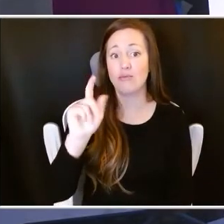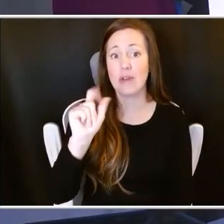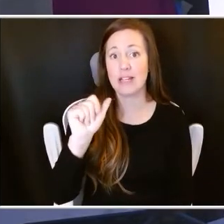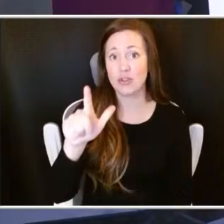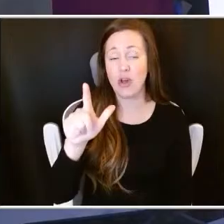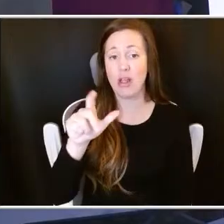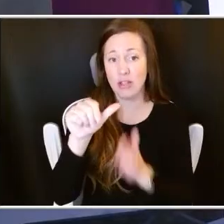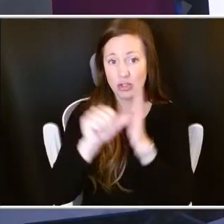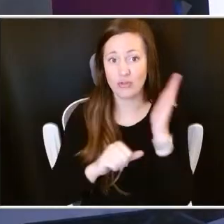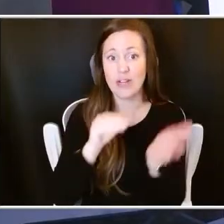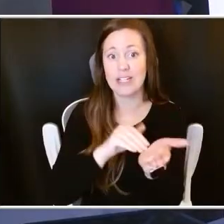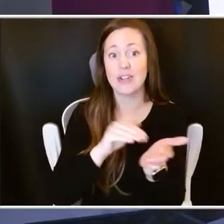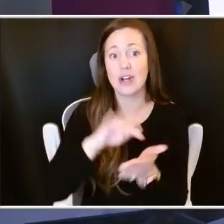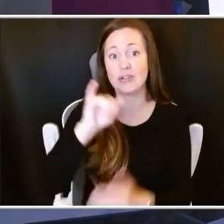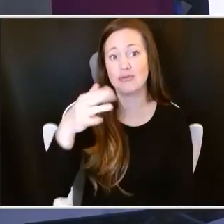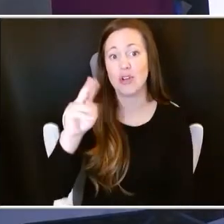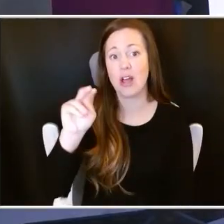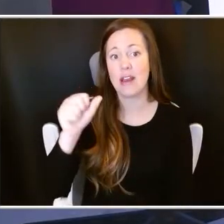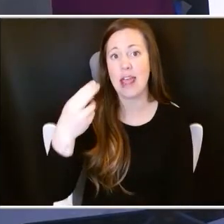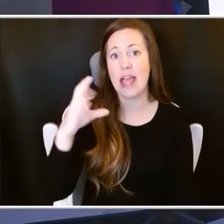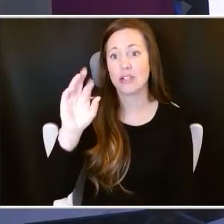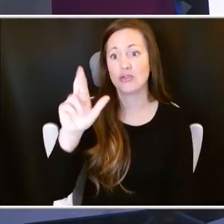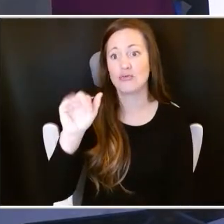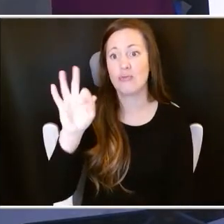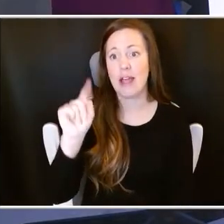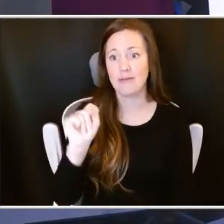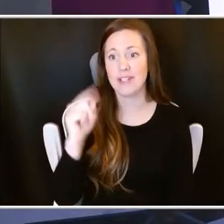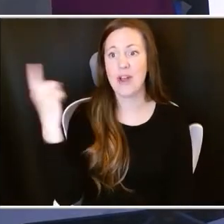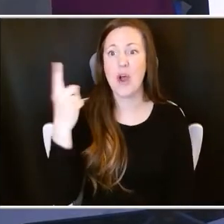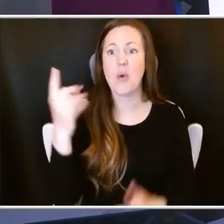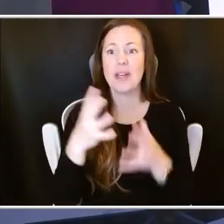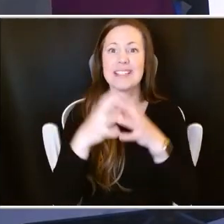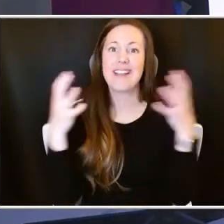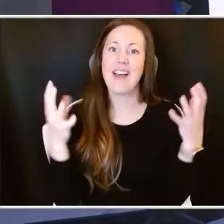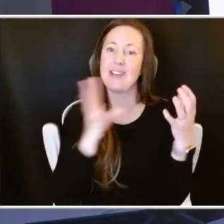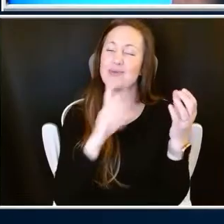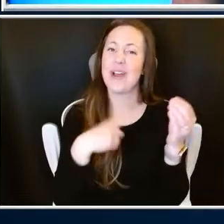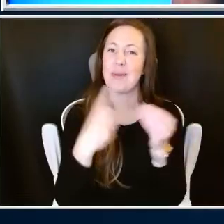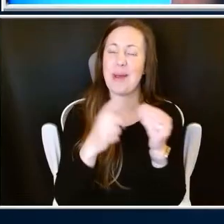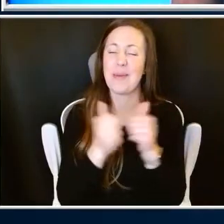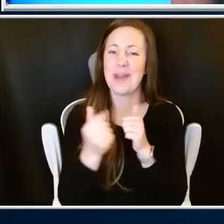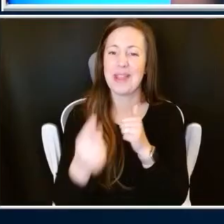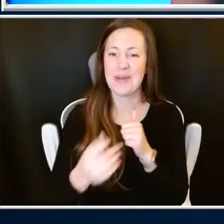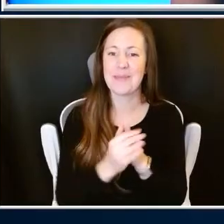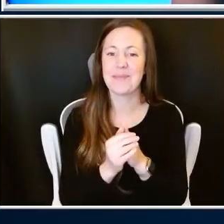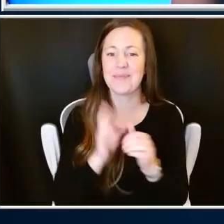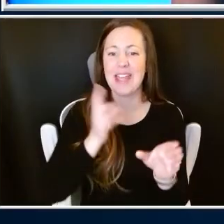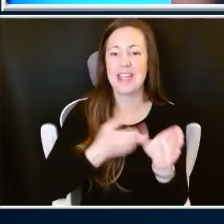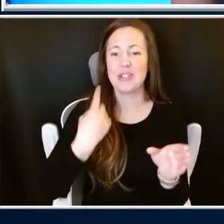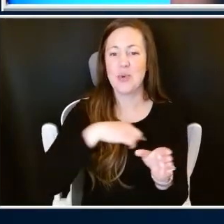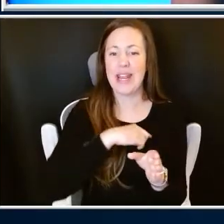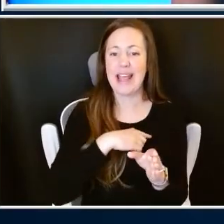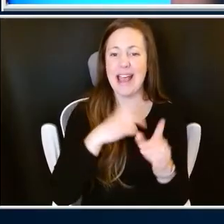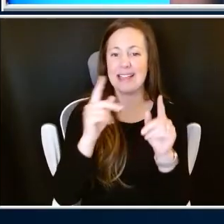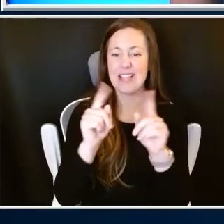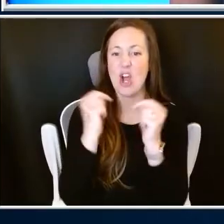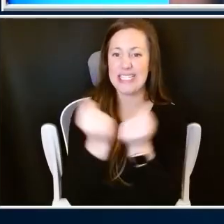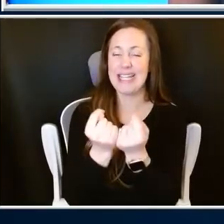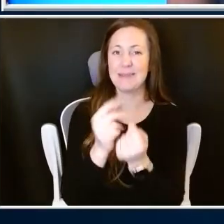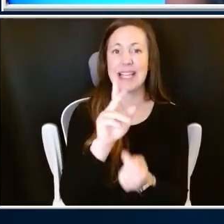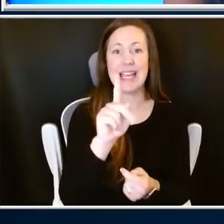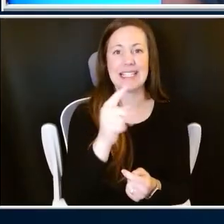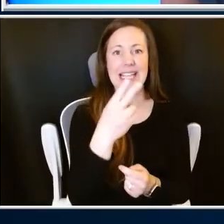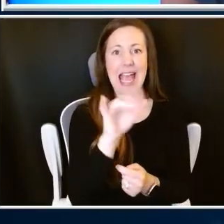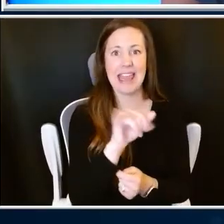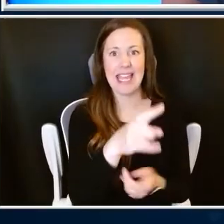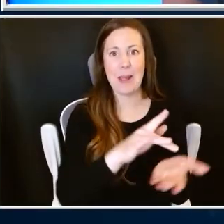us. Thanks. Thank you. Always lots to talk about with you. Joining us via Teams is Kathy's medical oncologist, Dr.